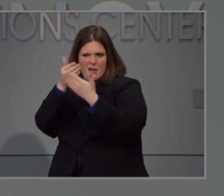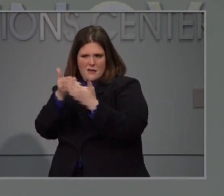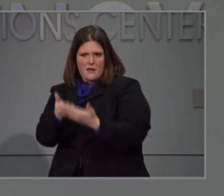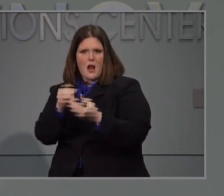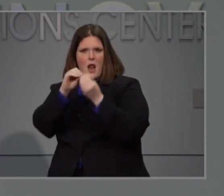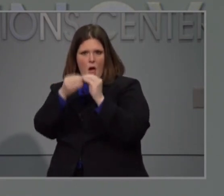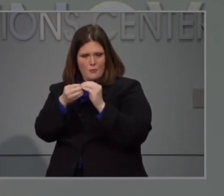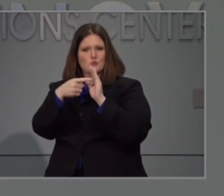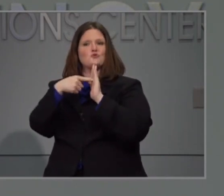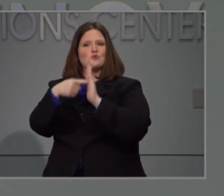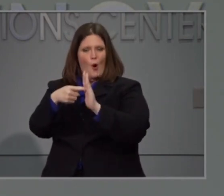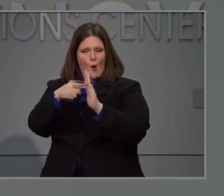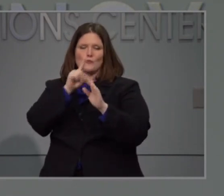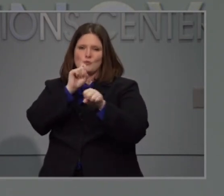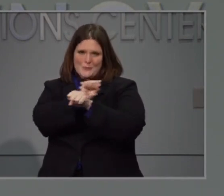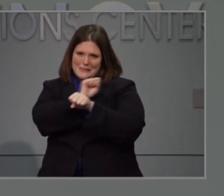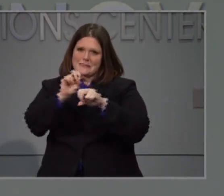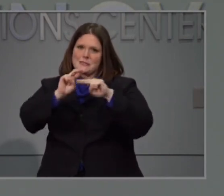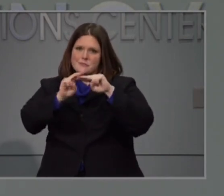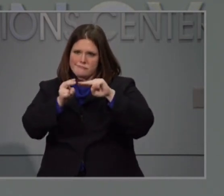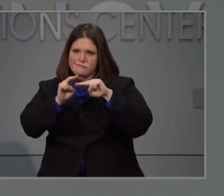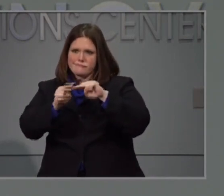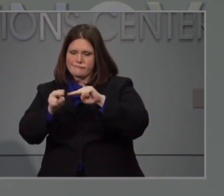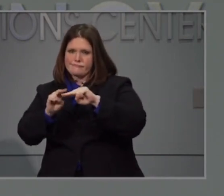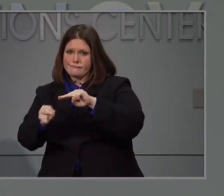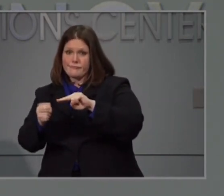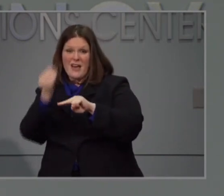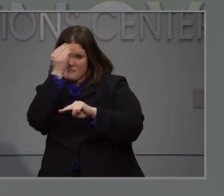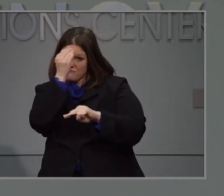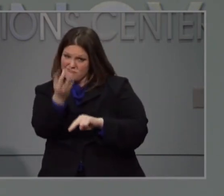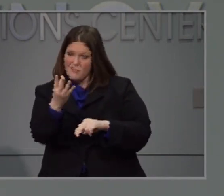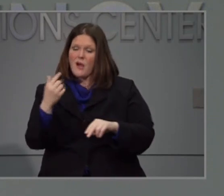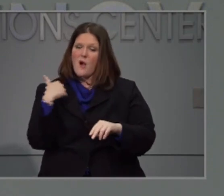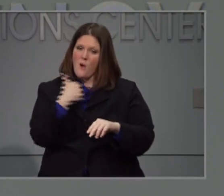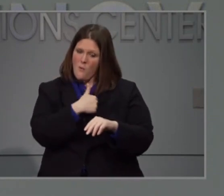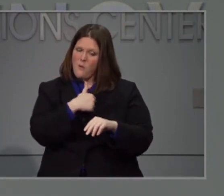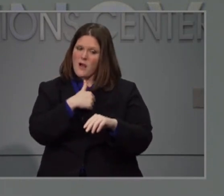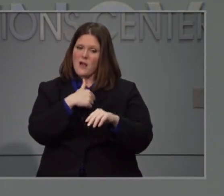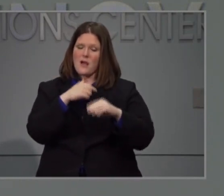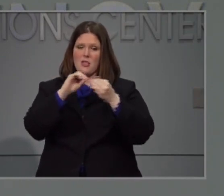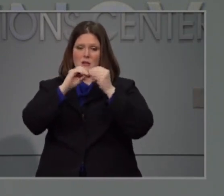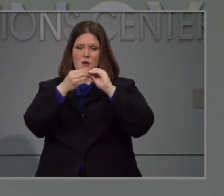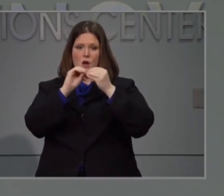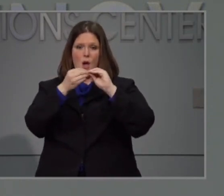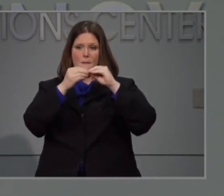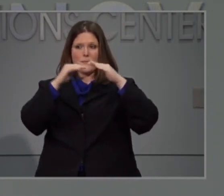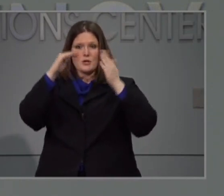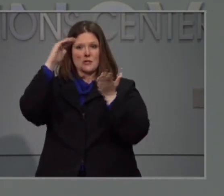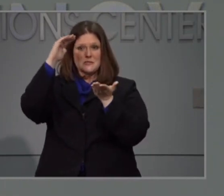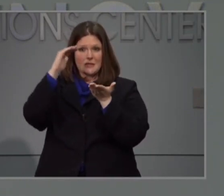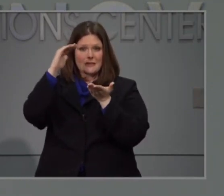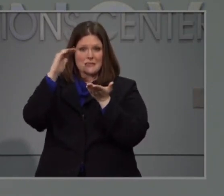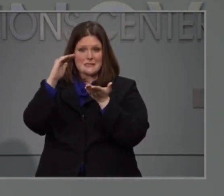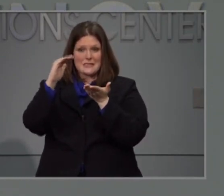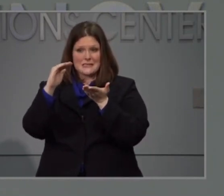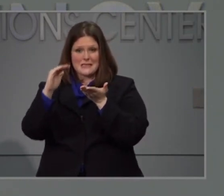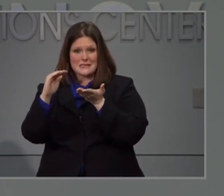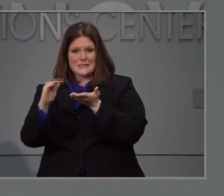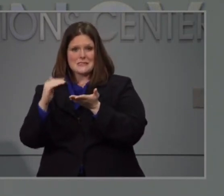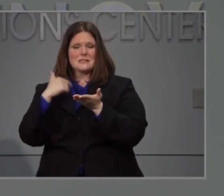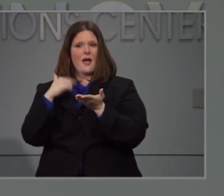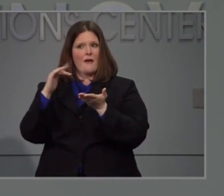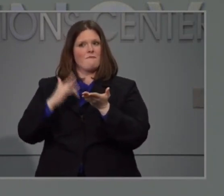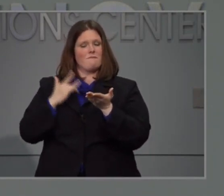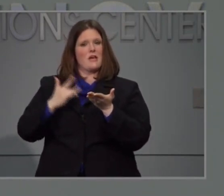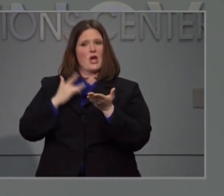declining and going down. And we're frankly almost near the bottom of where those trends are. So I do expect going forward in the